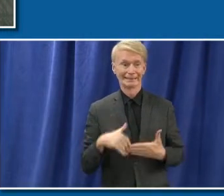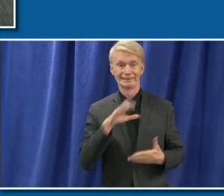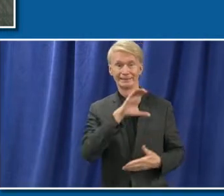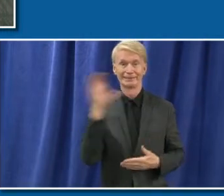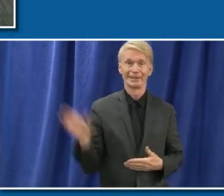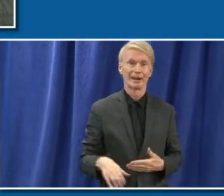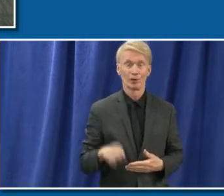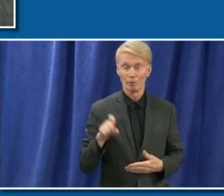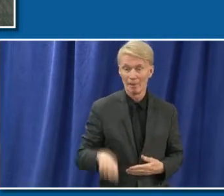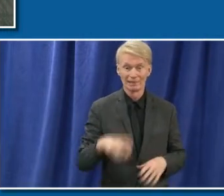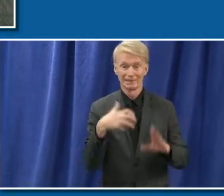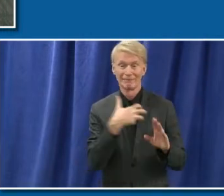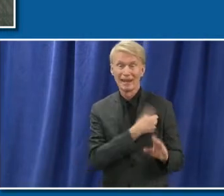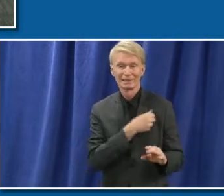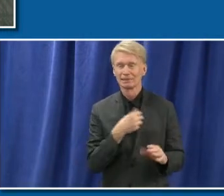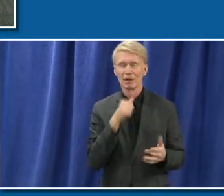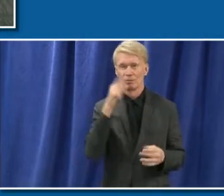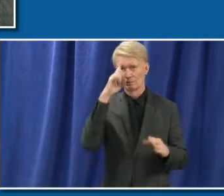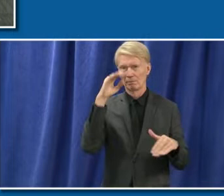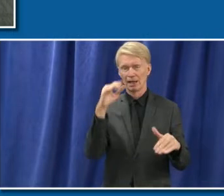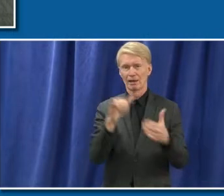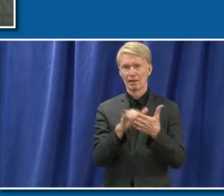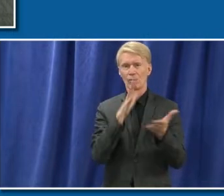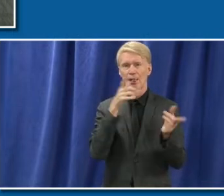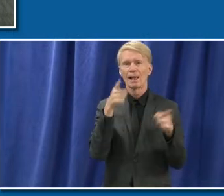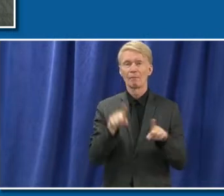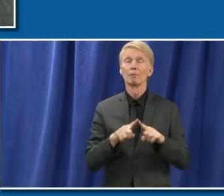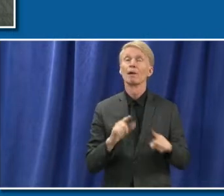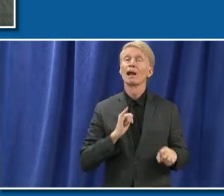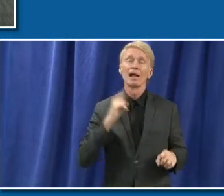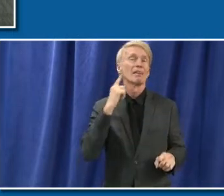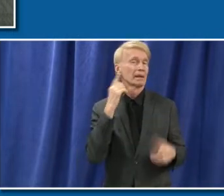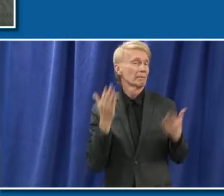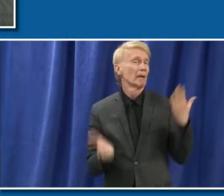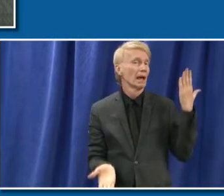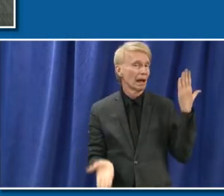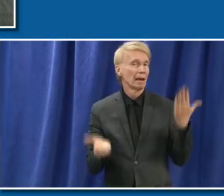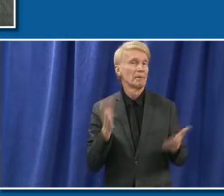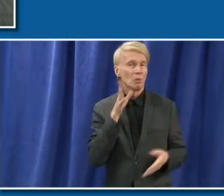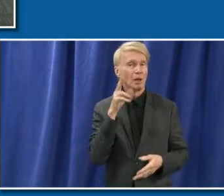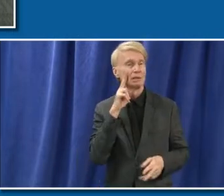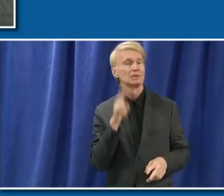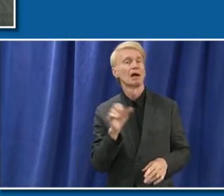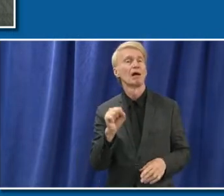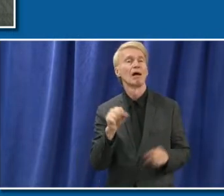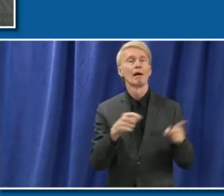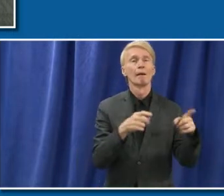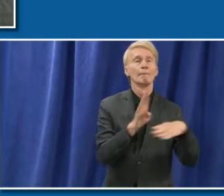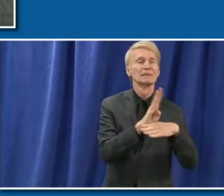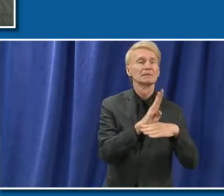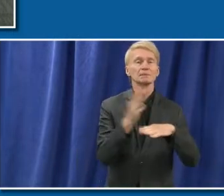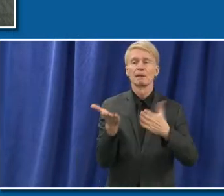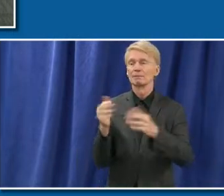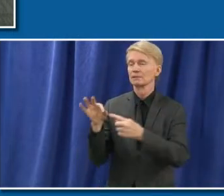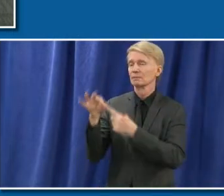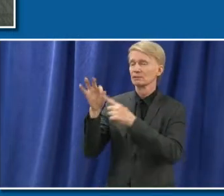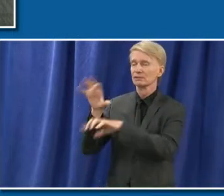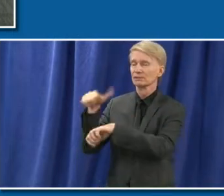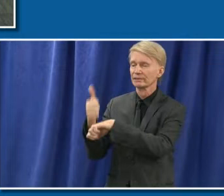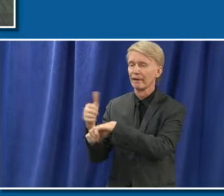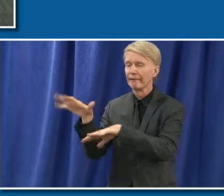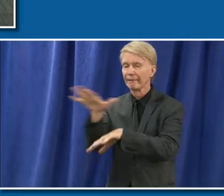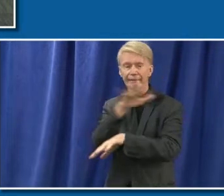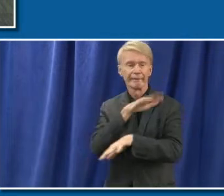not going to happen. But I think that it's likely that we will see perhaps businesses or other settings making a decision